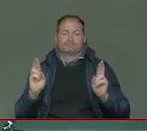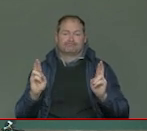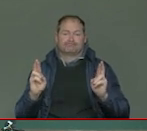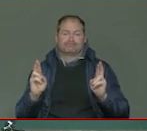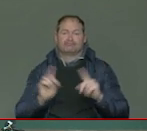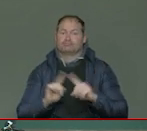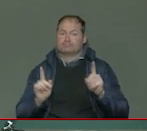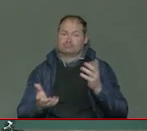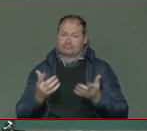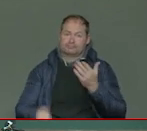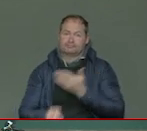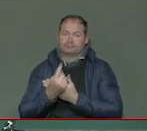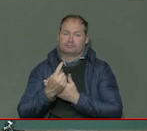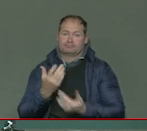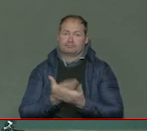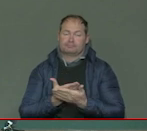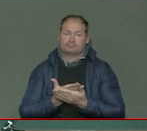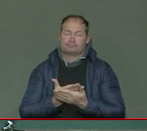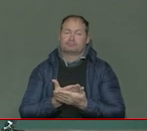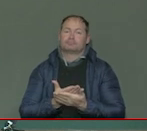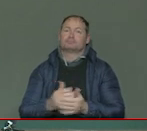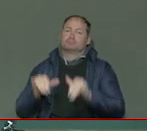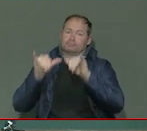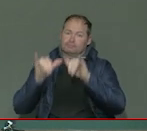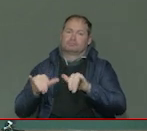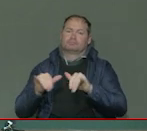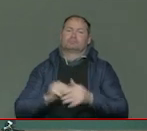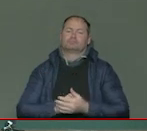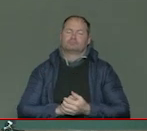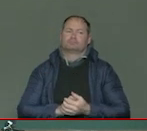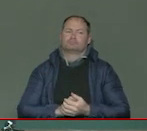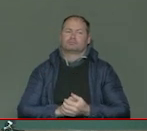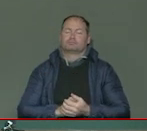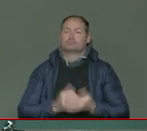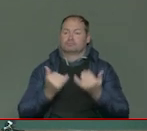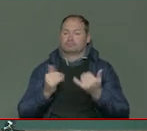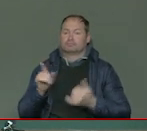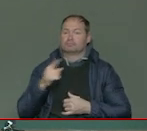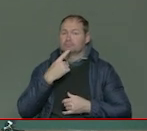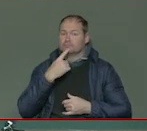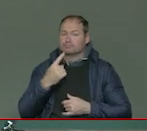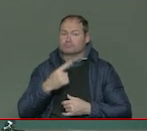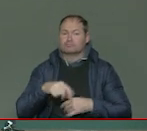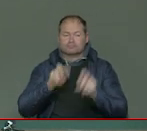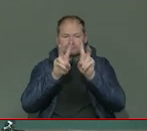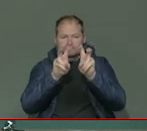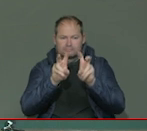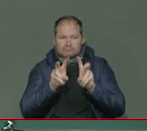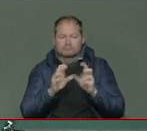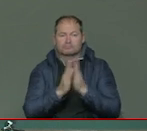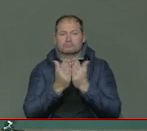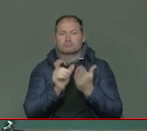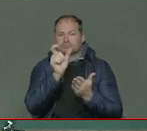but it can happen, so then it will stay. But now they say, an investigation revealed that the bookkeeper